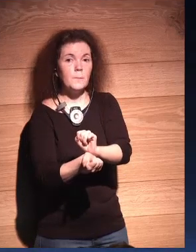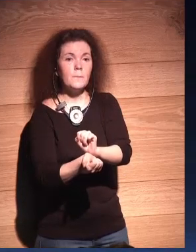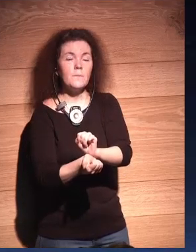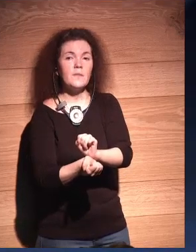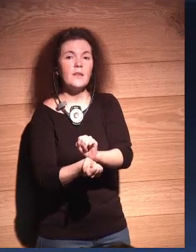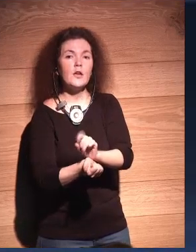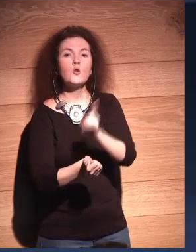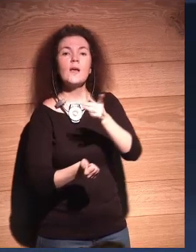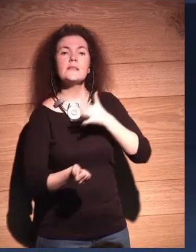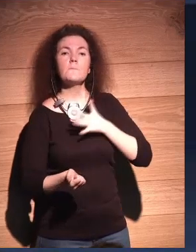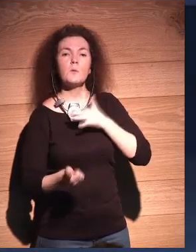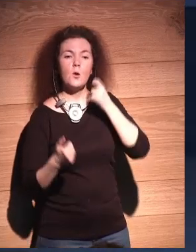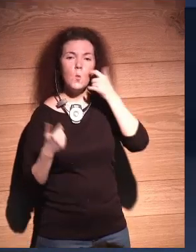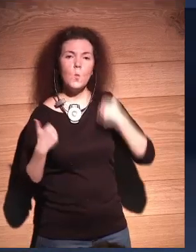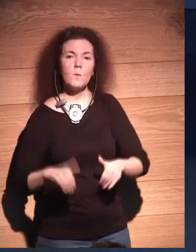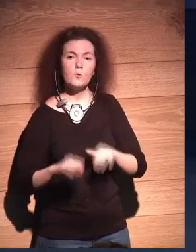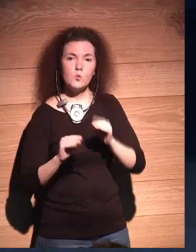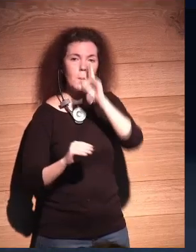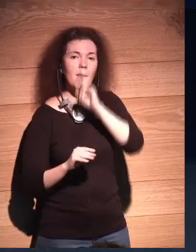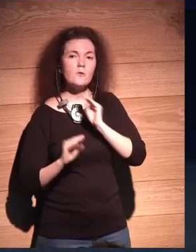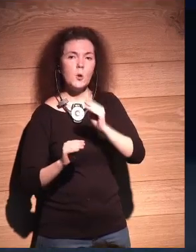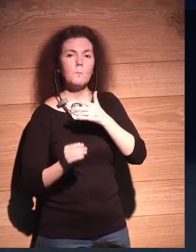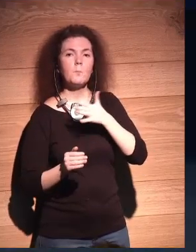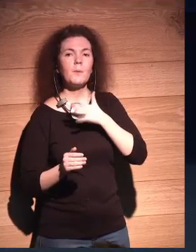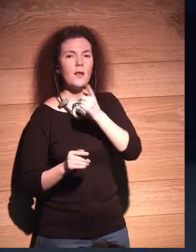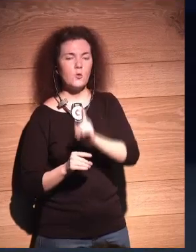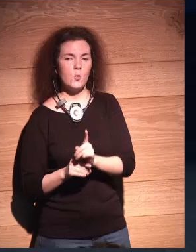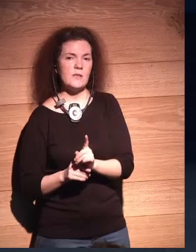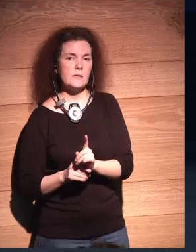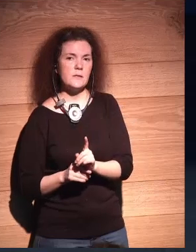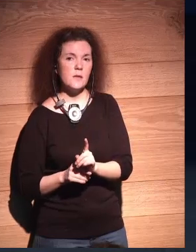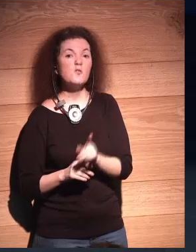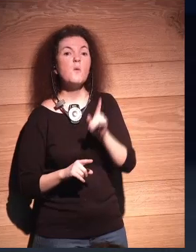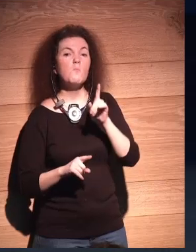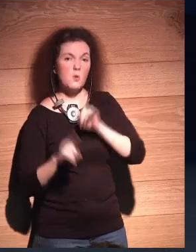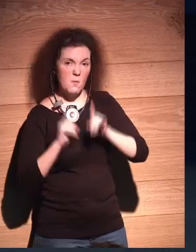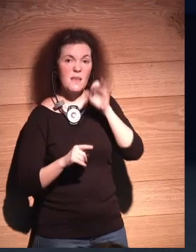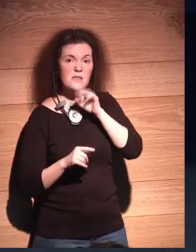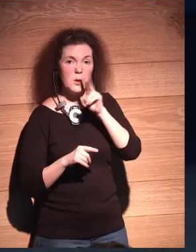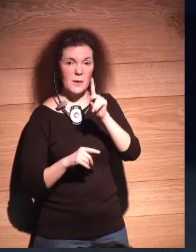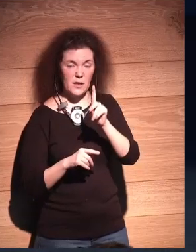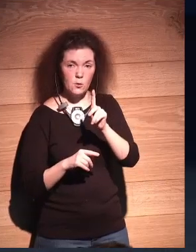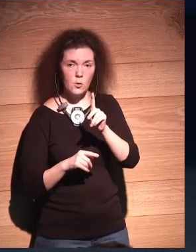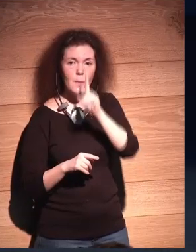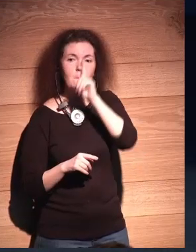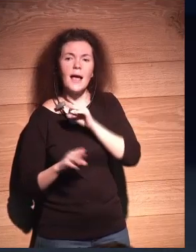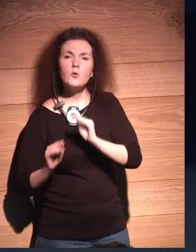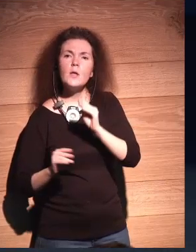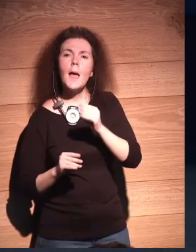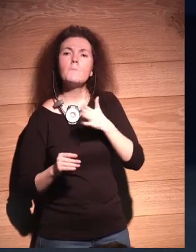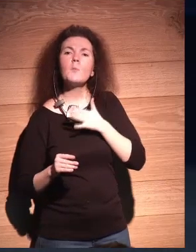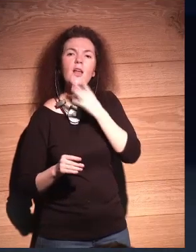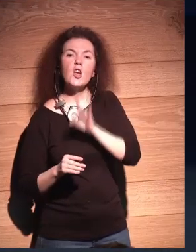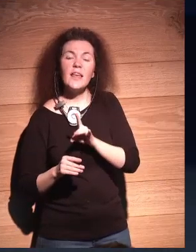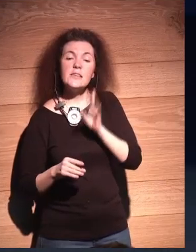image. A very 21st century problem. Who owns your image when you put it out on Facebook? Who actually has the rights to